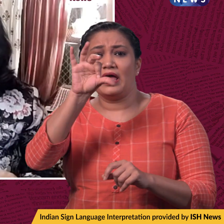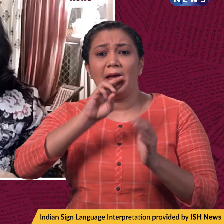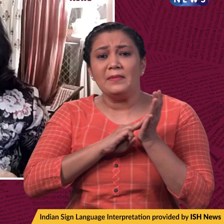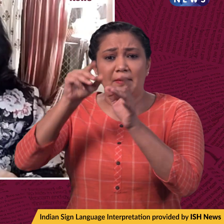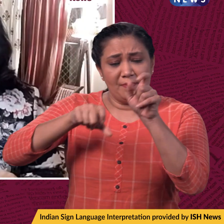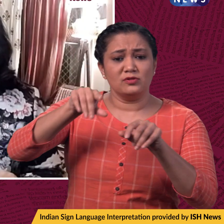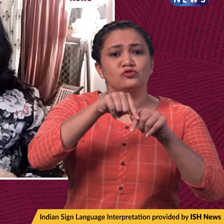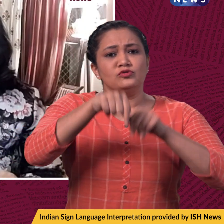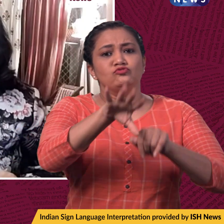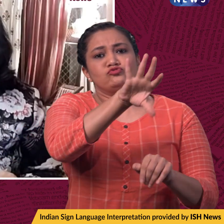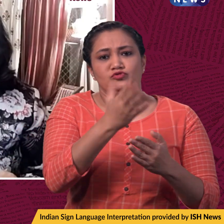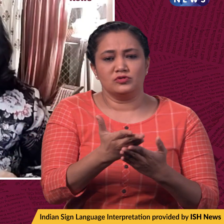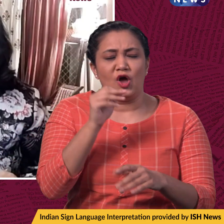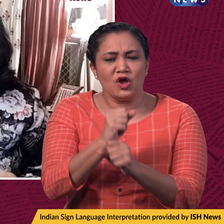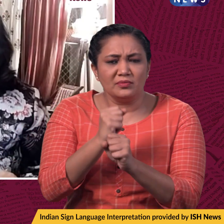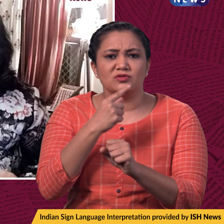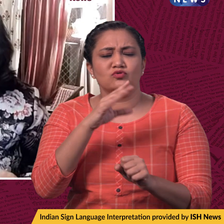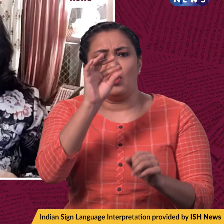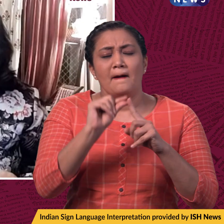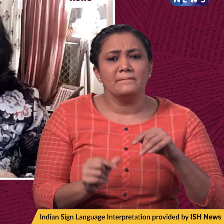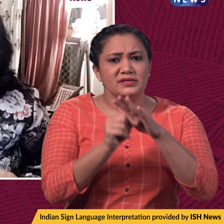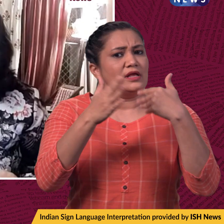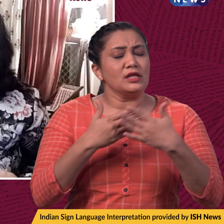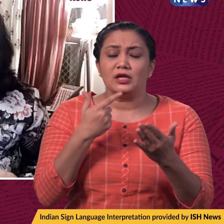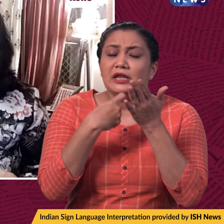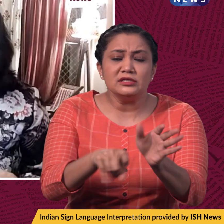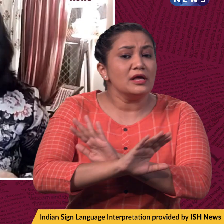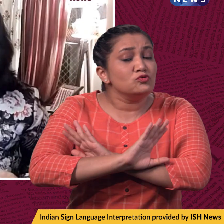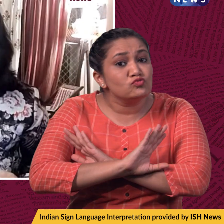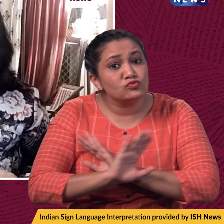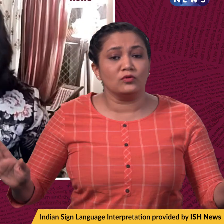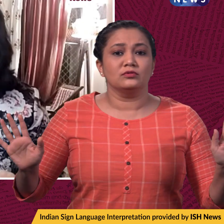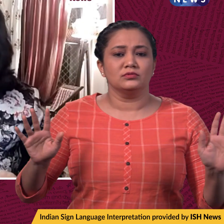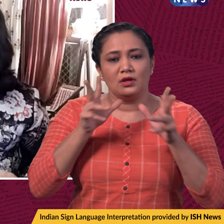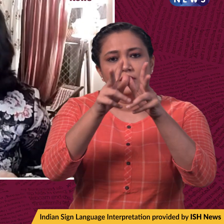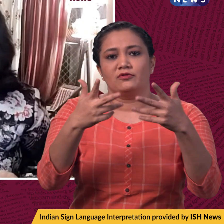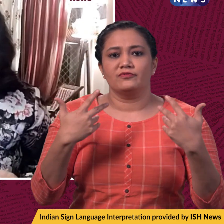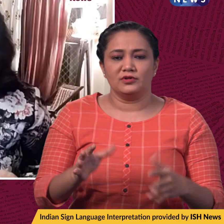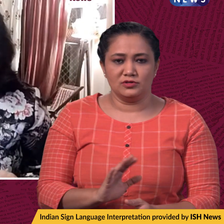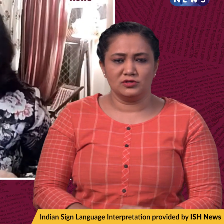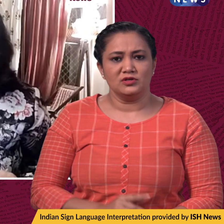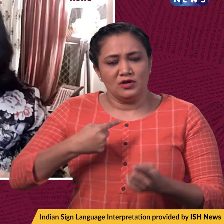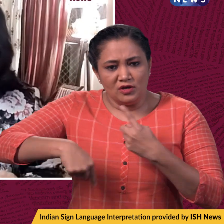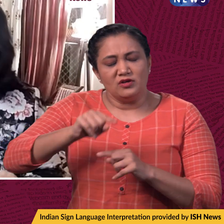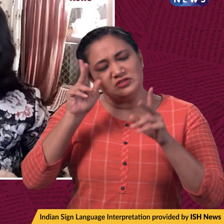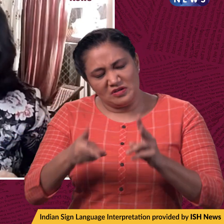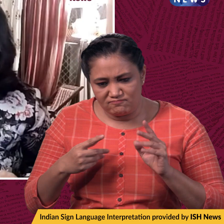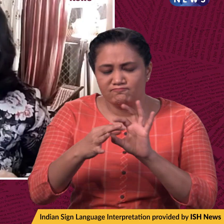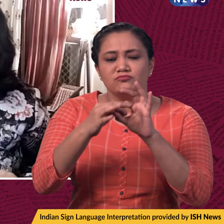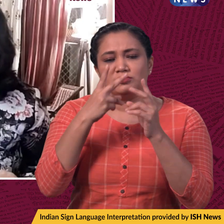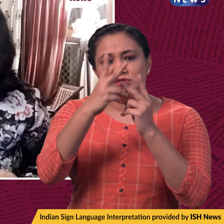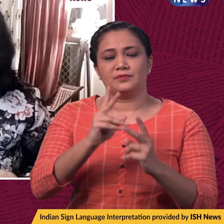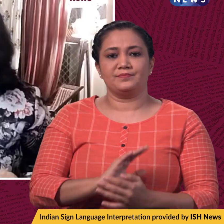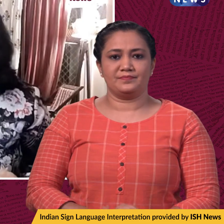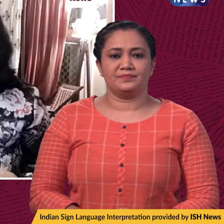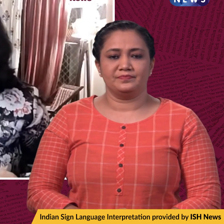the President. As a government, we are clearly saying the President will not resign under any circumstances. We will face this,"